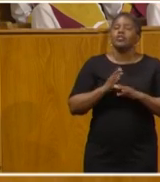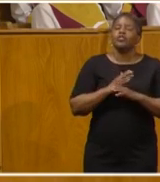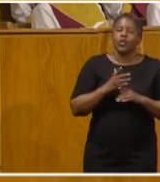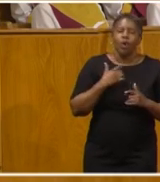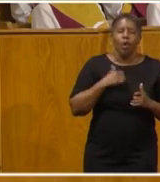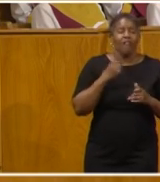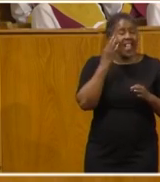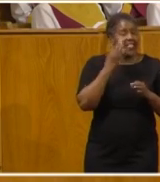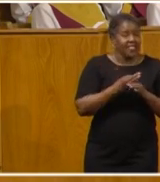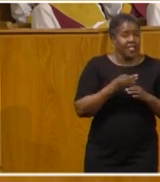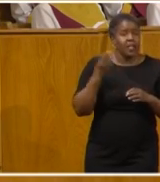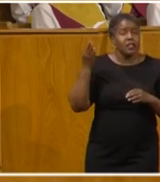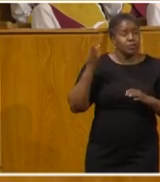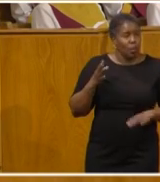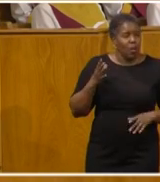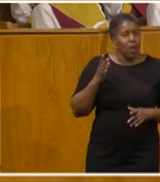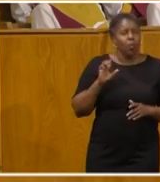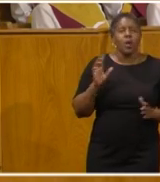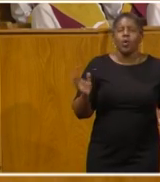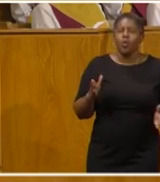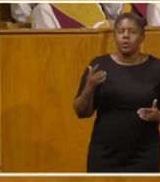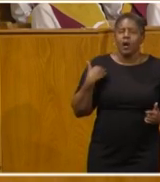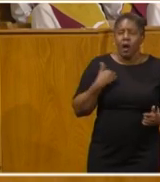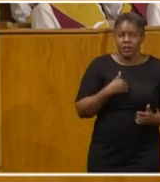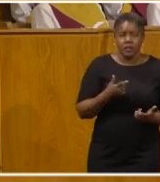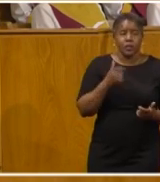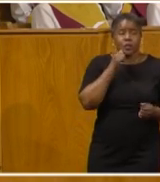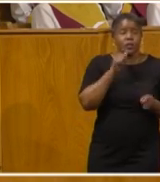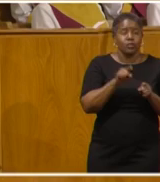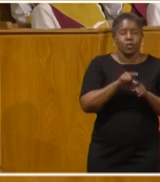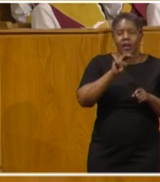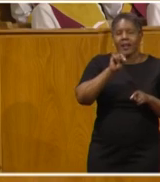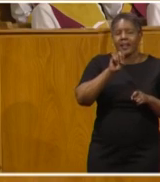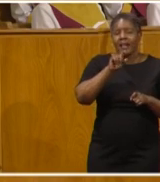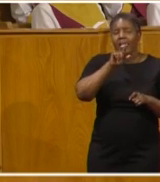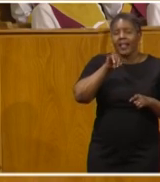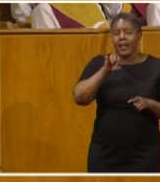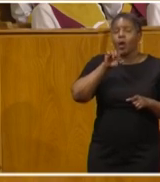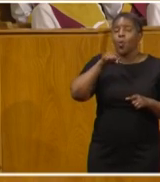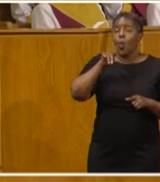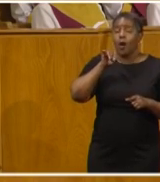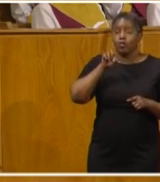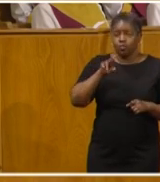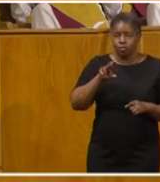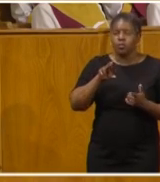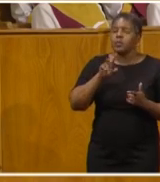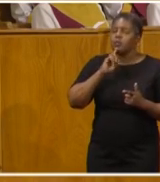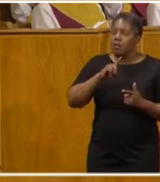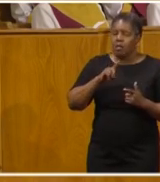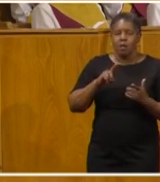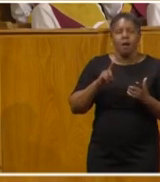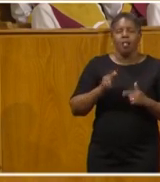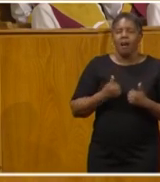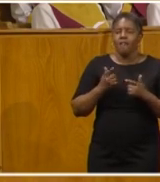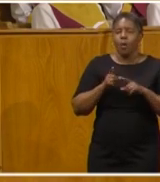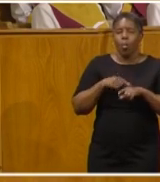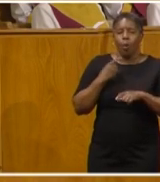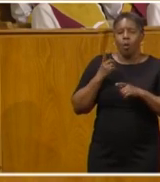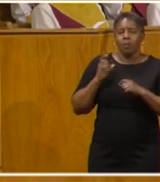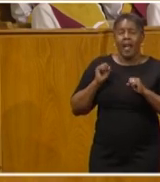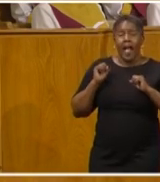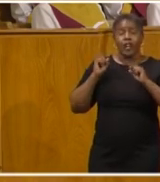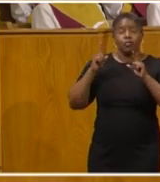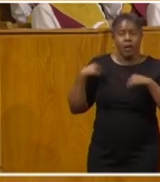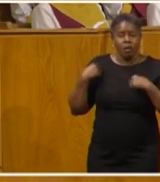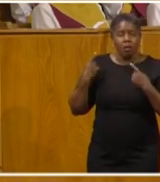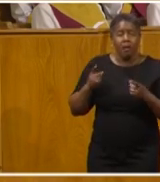of faith and her testimony as a way of encouraging us. Sister Nellie Quander has been a groundbreaker, a lifelong educator who's